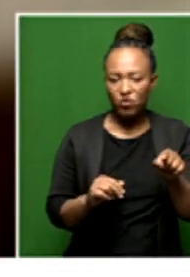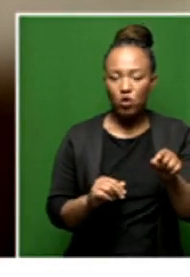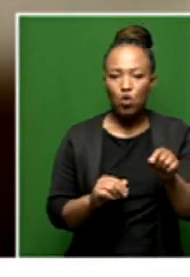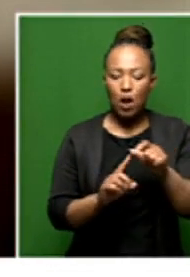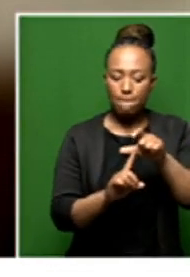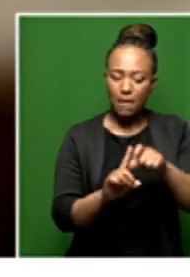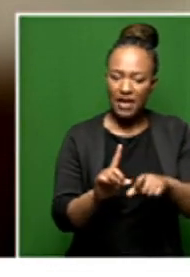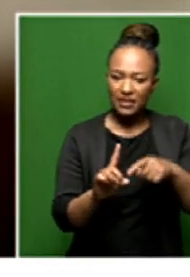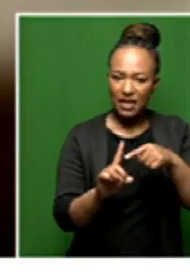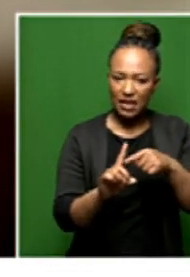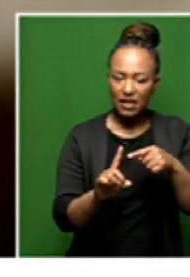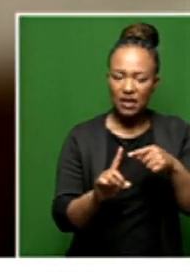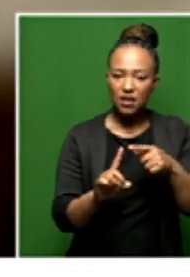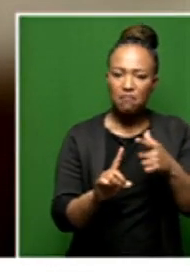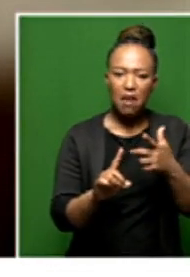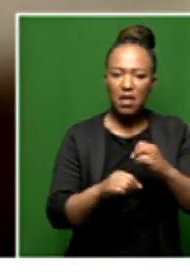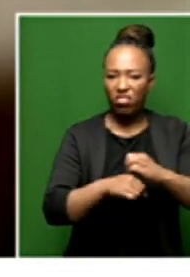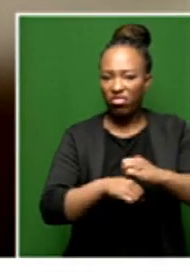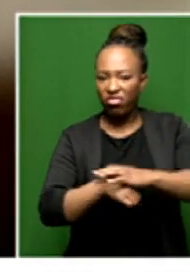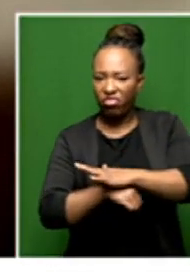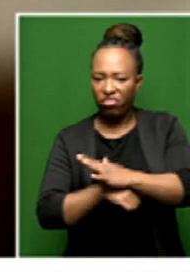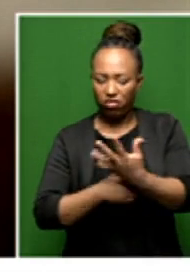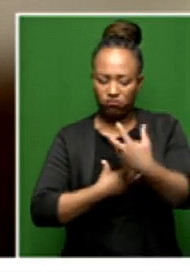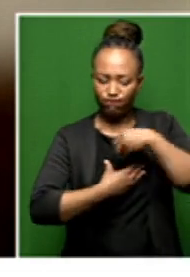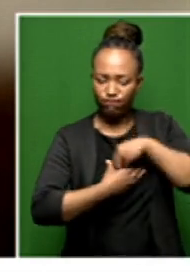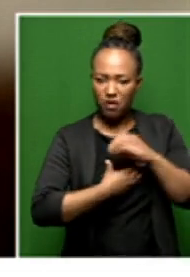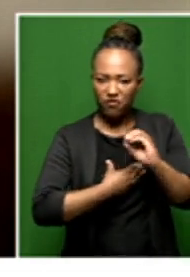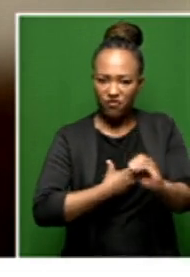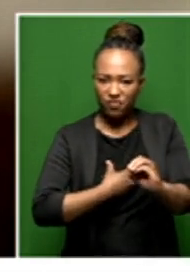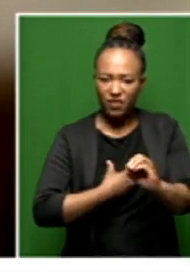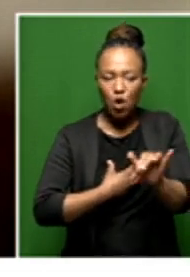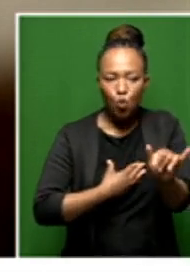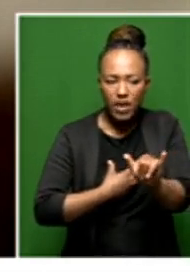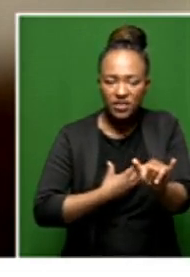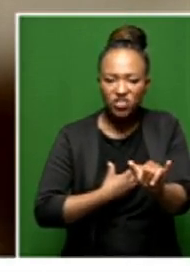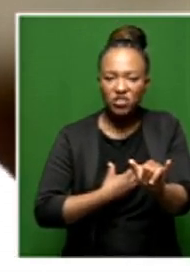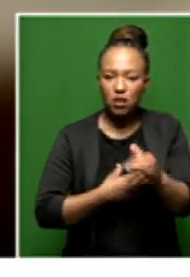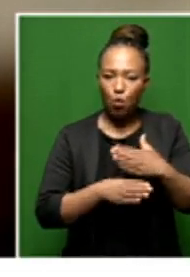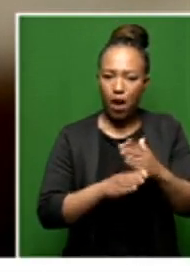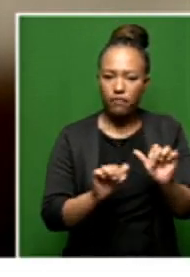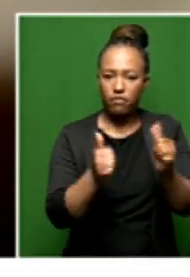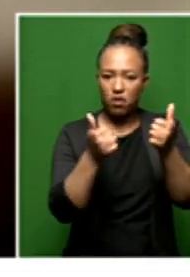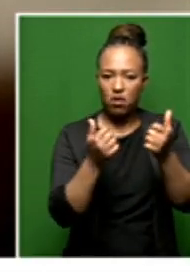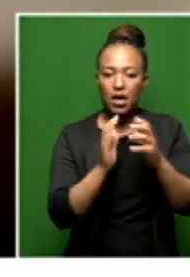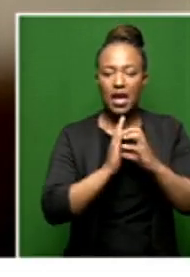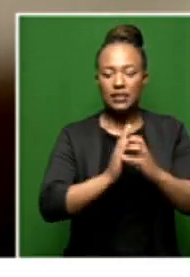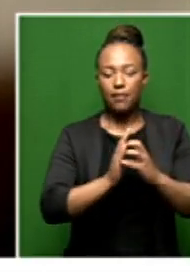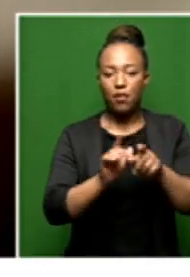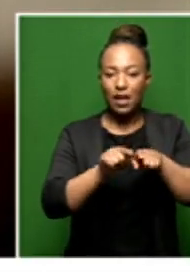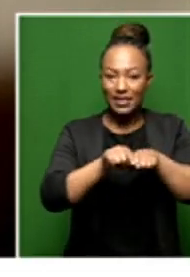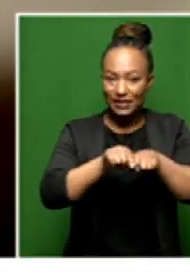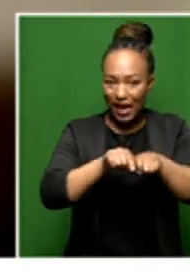has, what bacteria, and also which bacteria will work. For example, today's